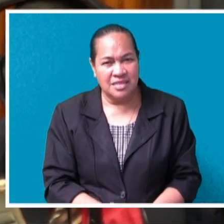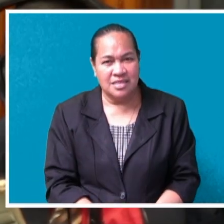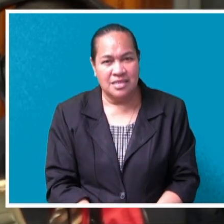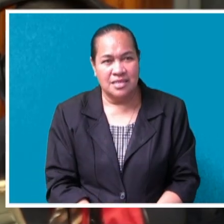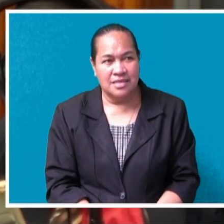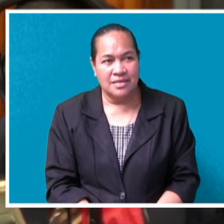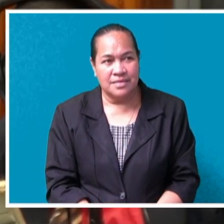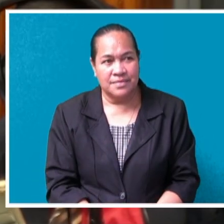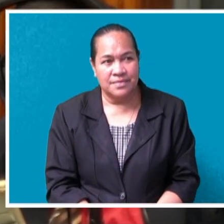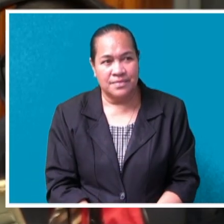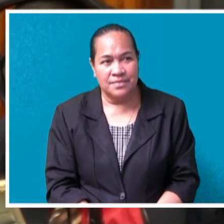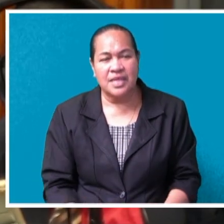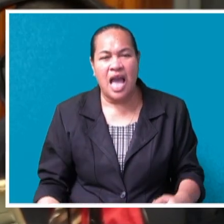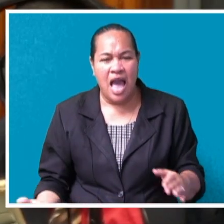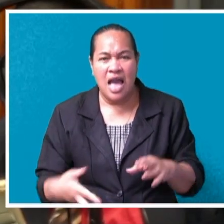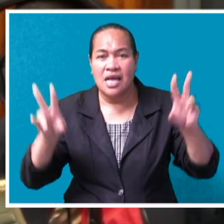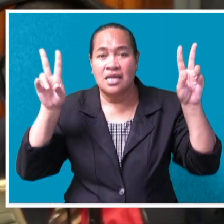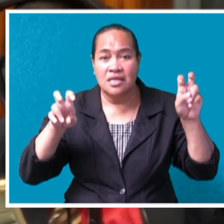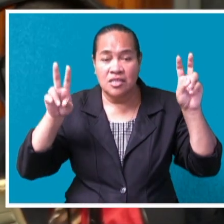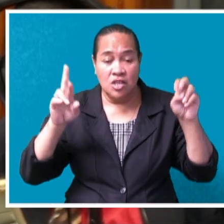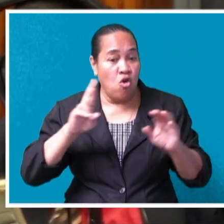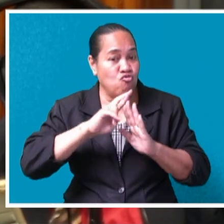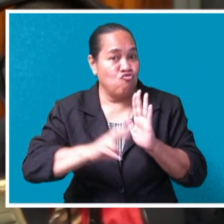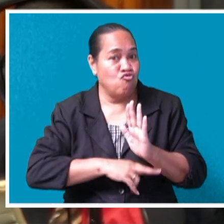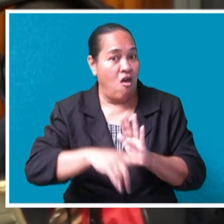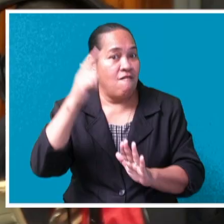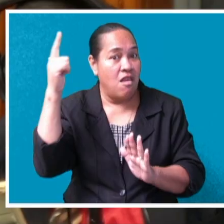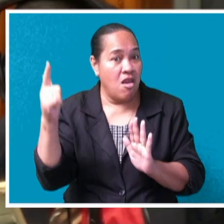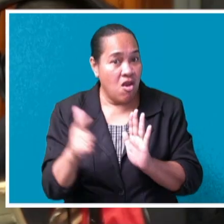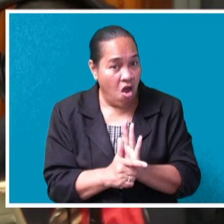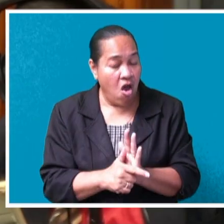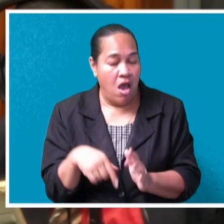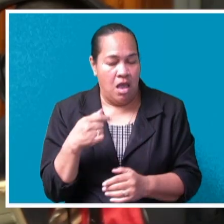under the subject of the rule of law. Recently I've been